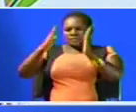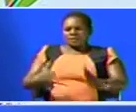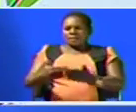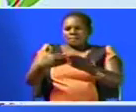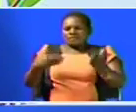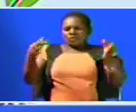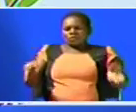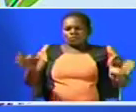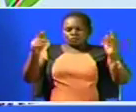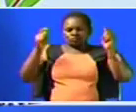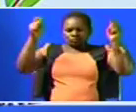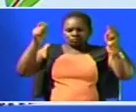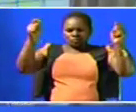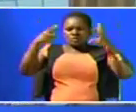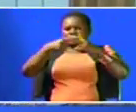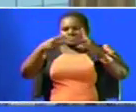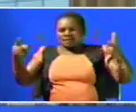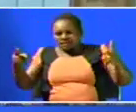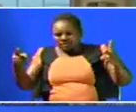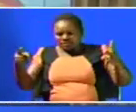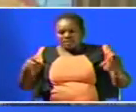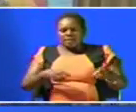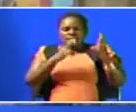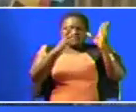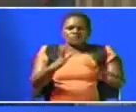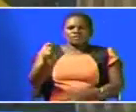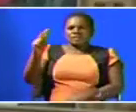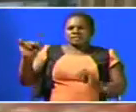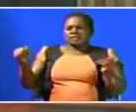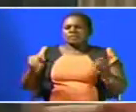before the official campaign period kicks off. Chris Dairo, KTN News.